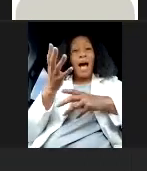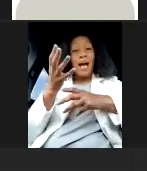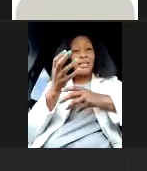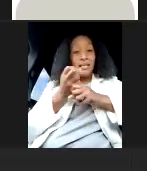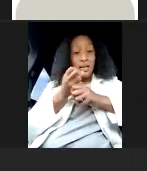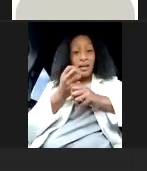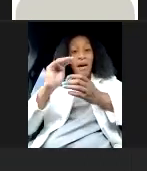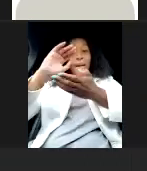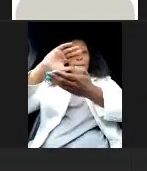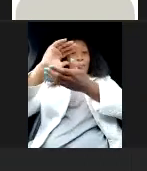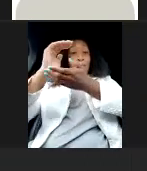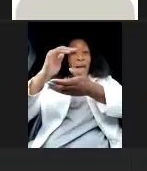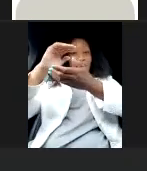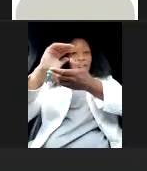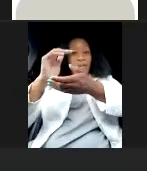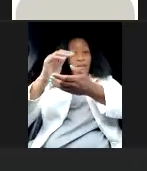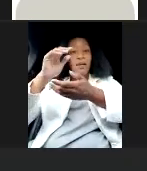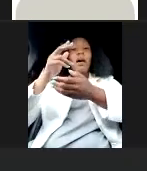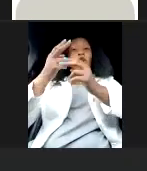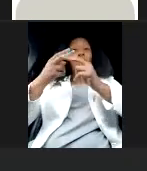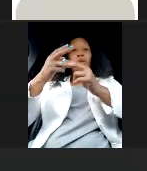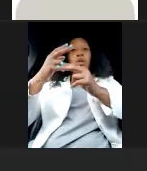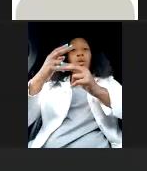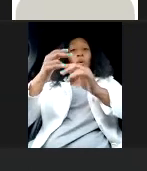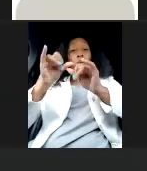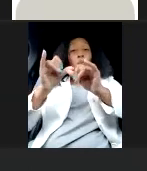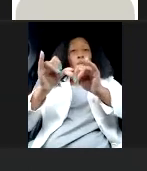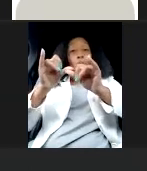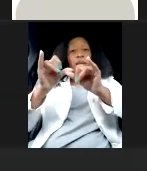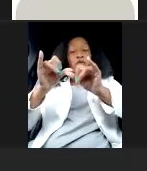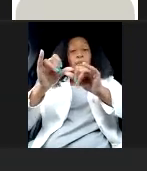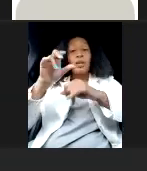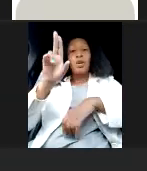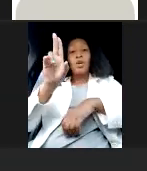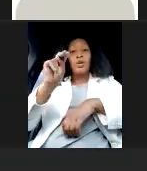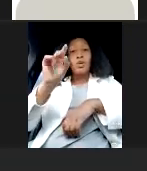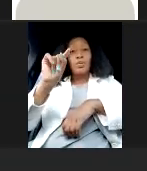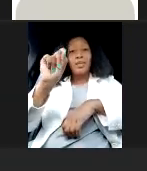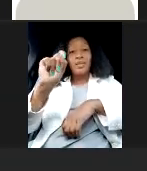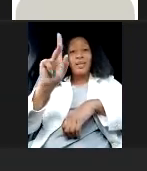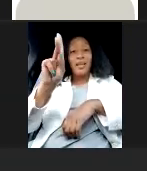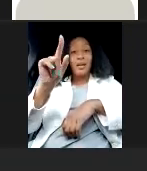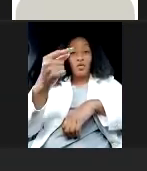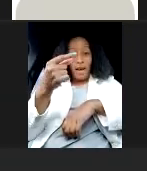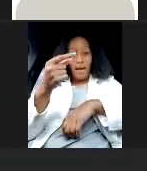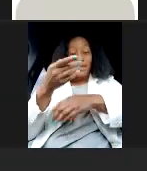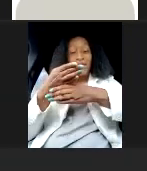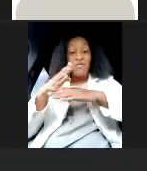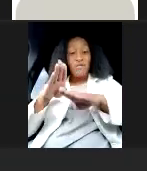by a volume unit, gallons. If I had the mass unit, ounces,